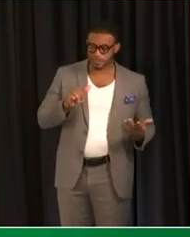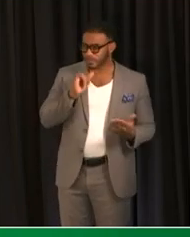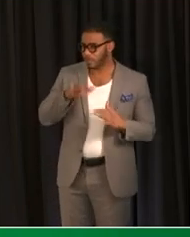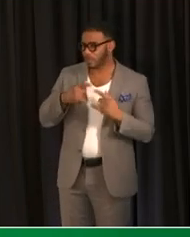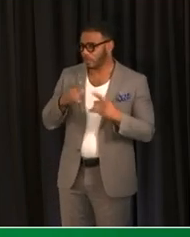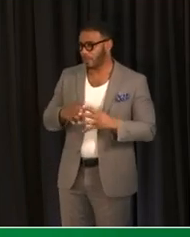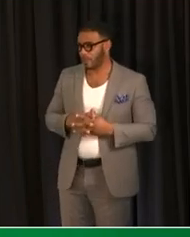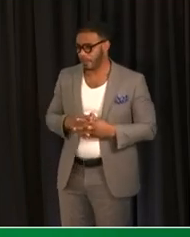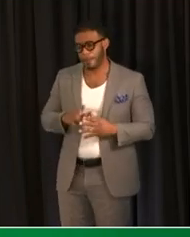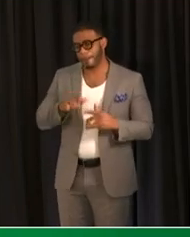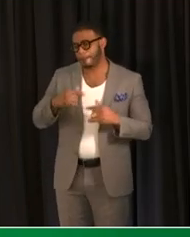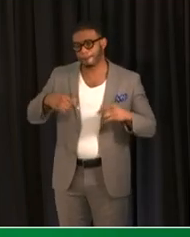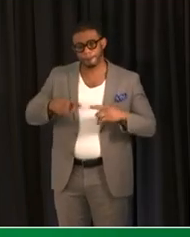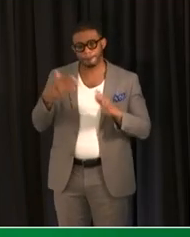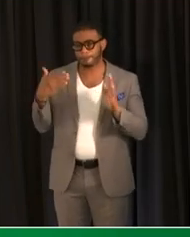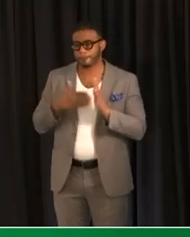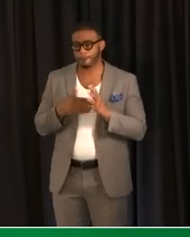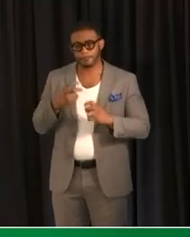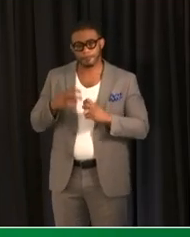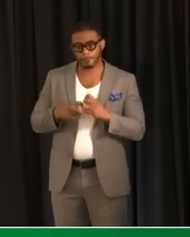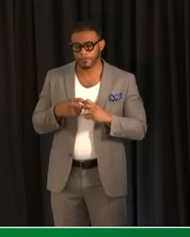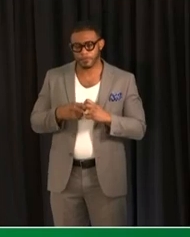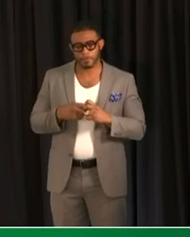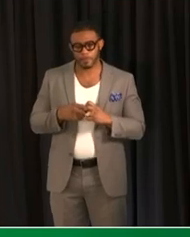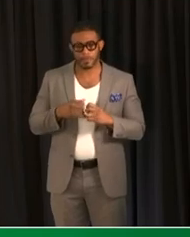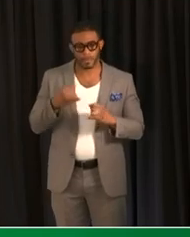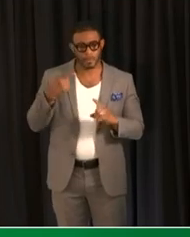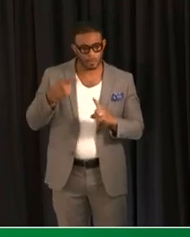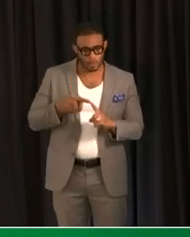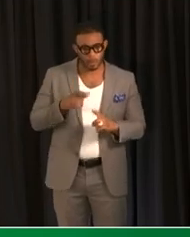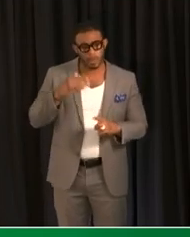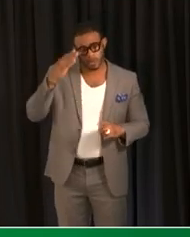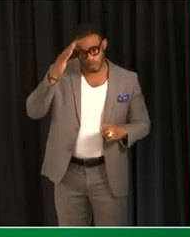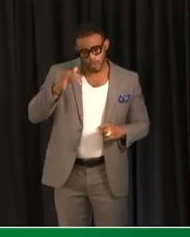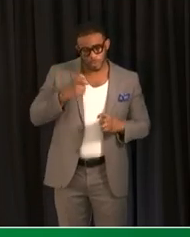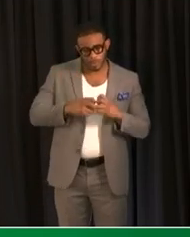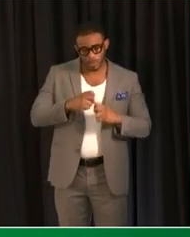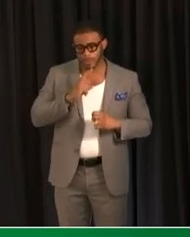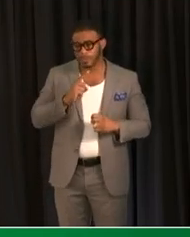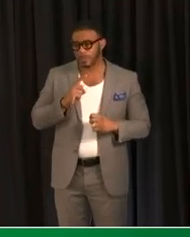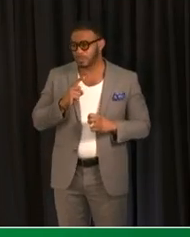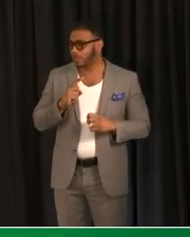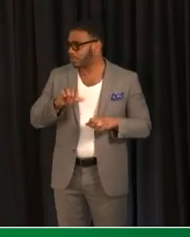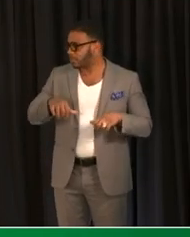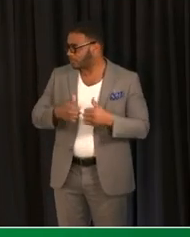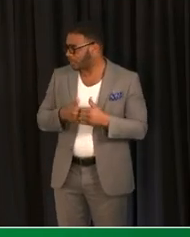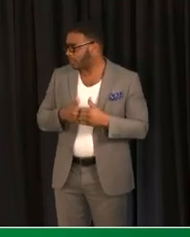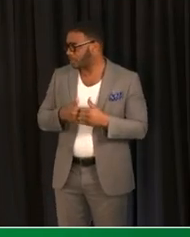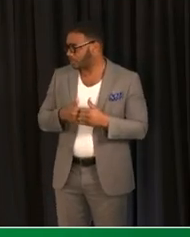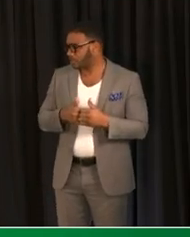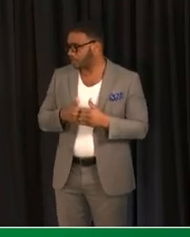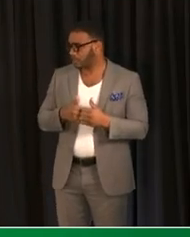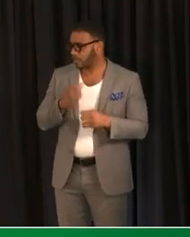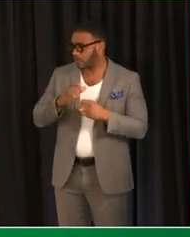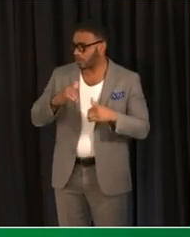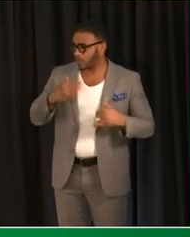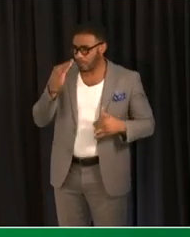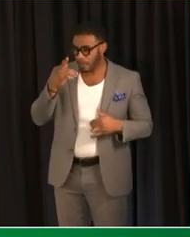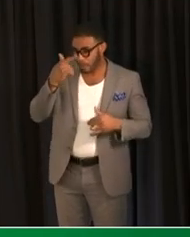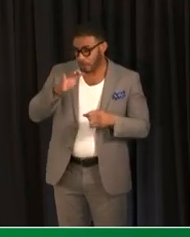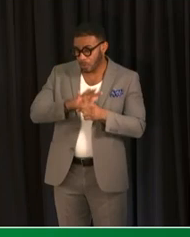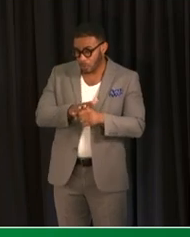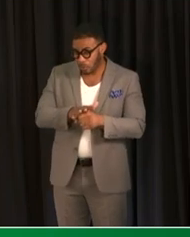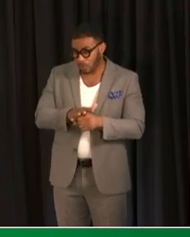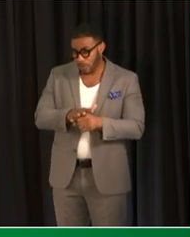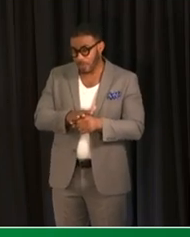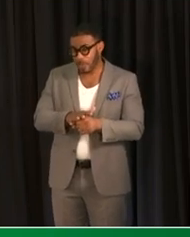another. That's not how it works. It's all of us against the problem. At this point, we know that the problem is the challenging year that we've had